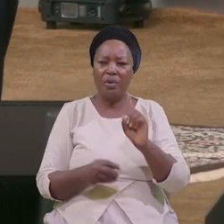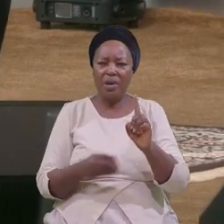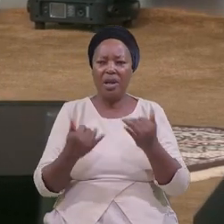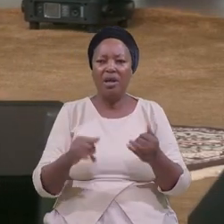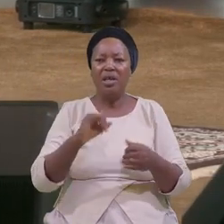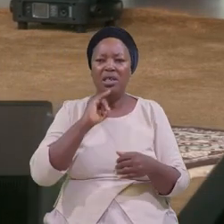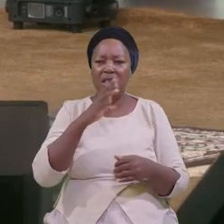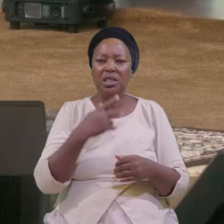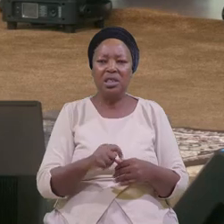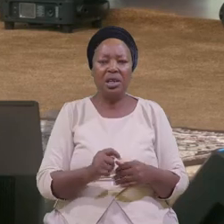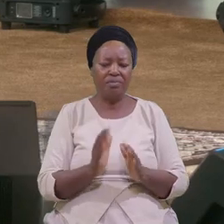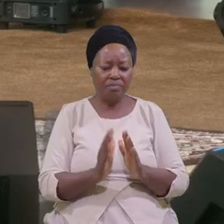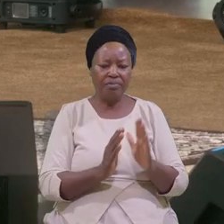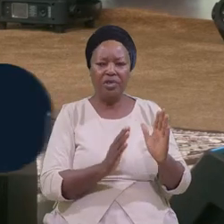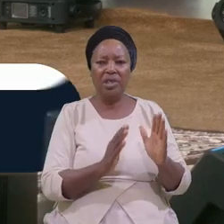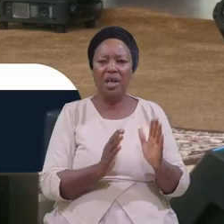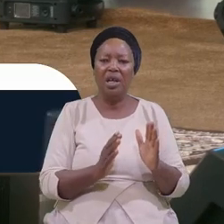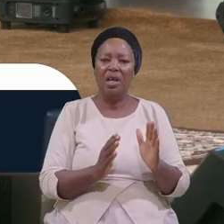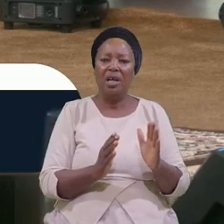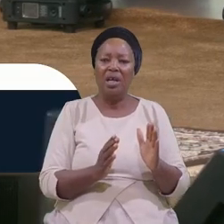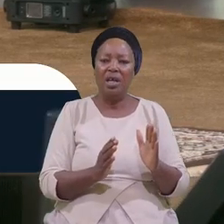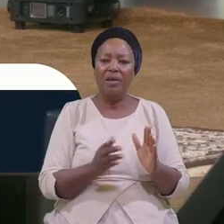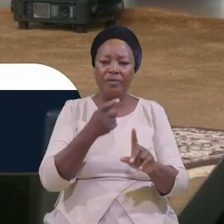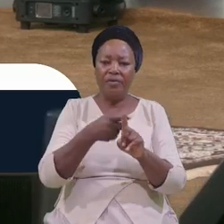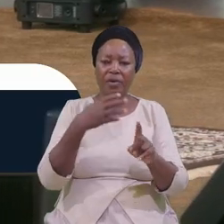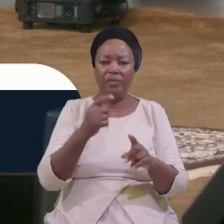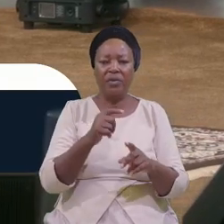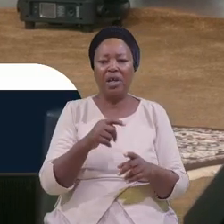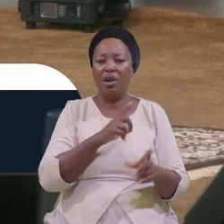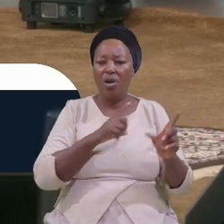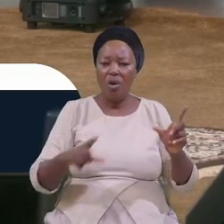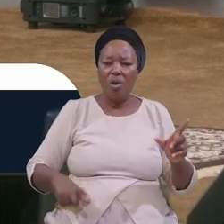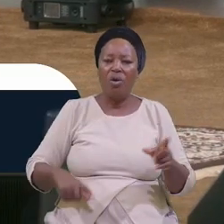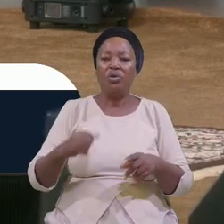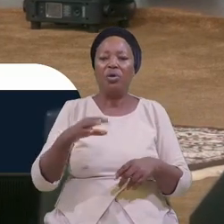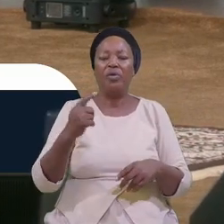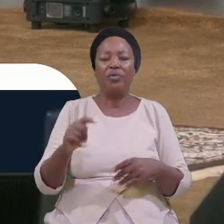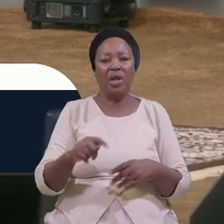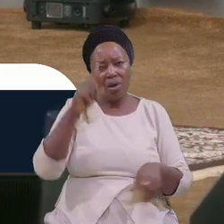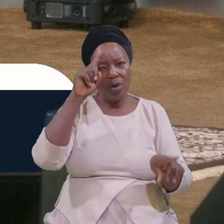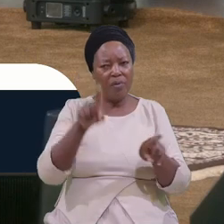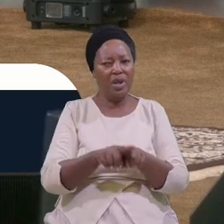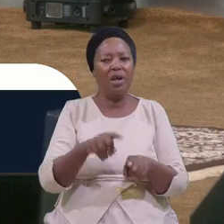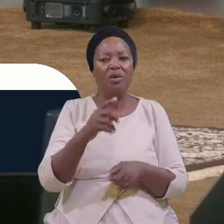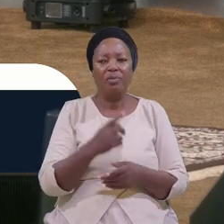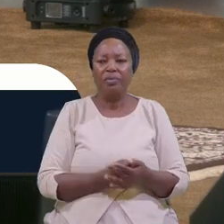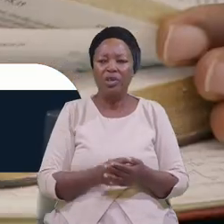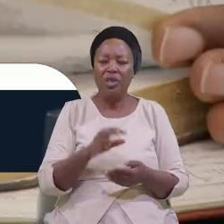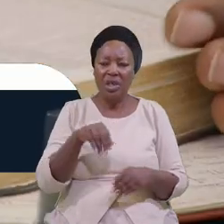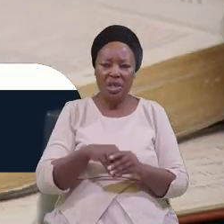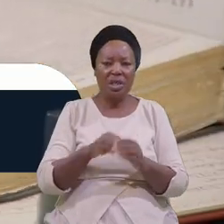the precept from the Lord of the covenant. What the precept? We're looking at Exodus